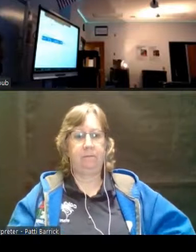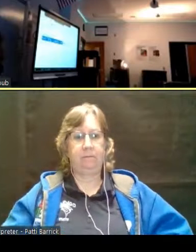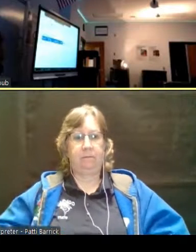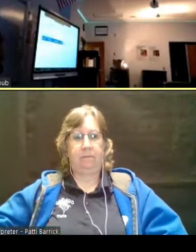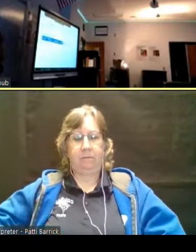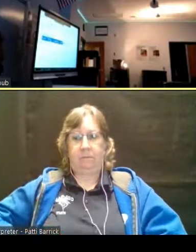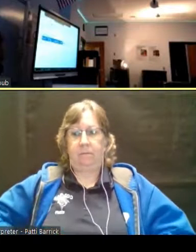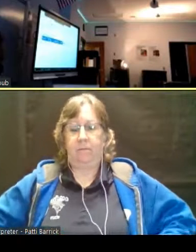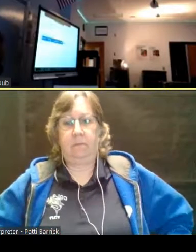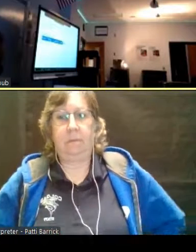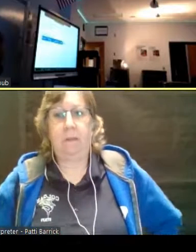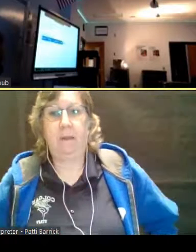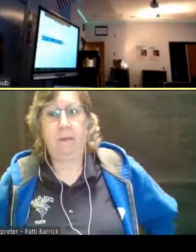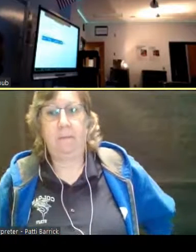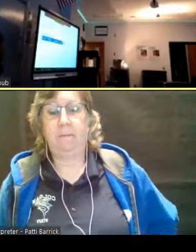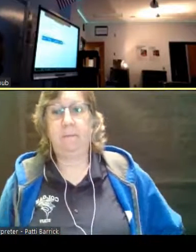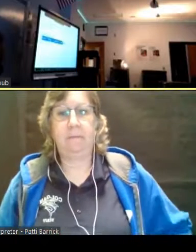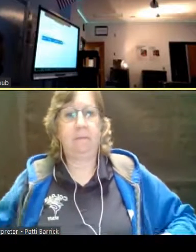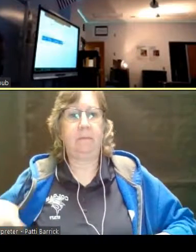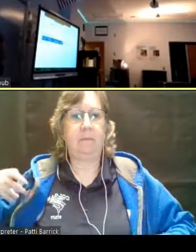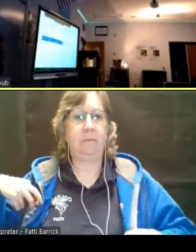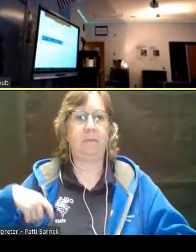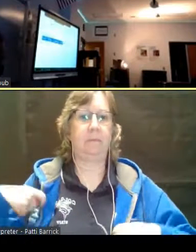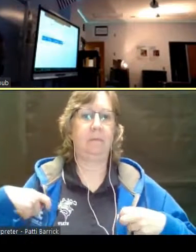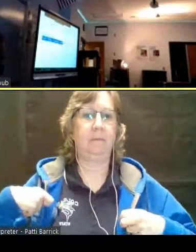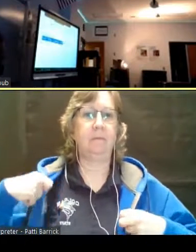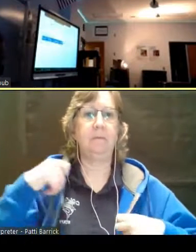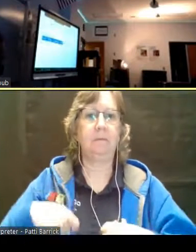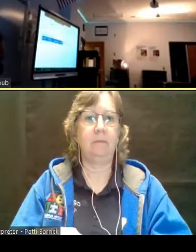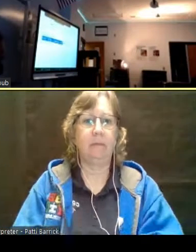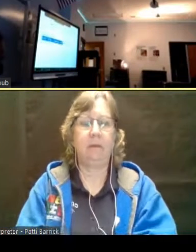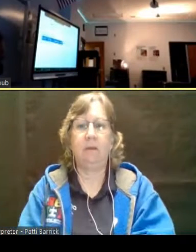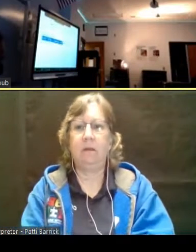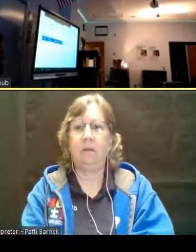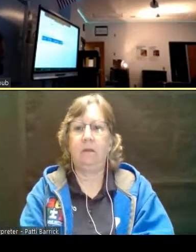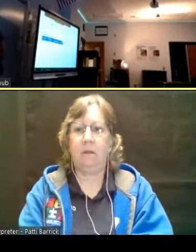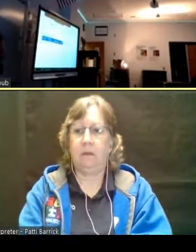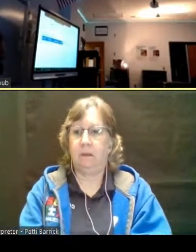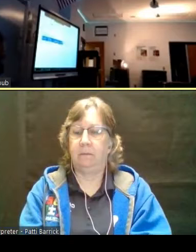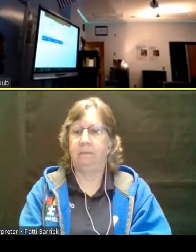I feel like the information you guys get today is